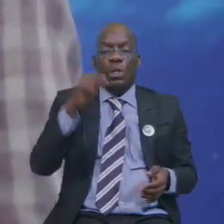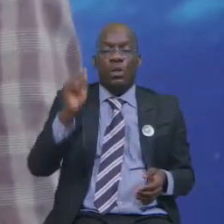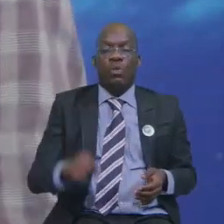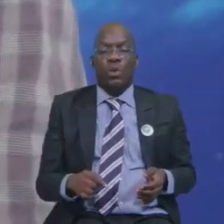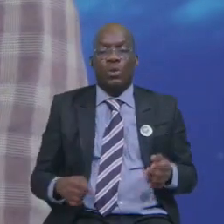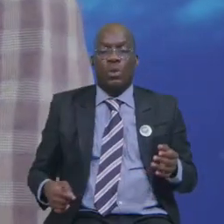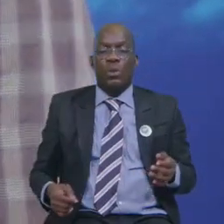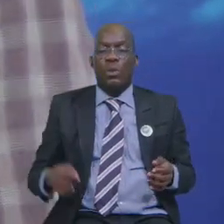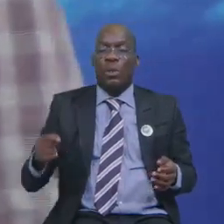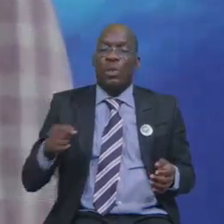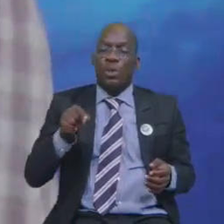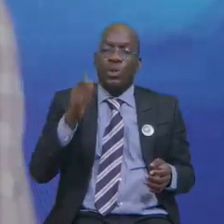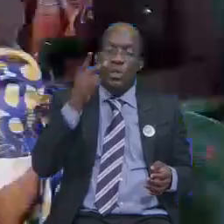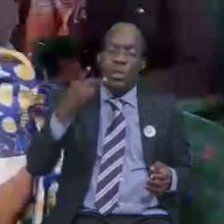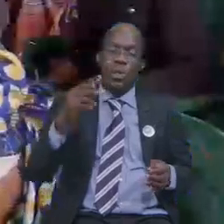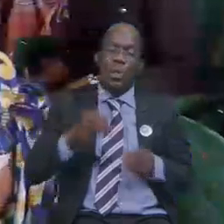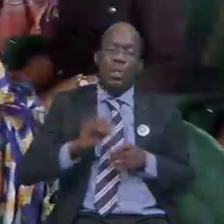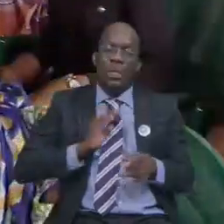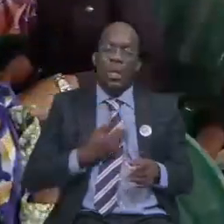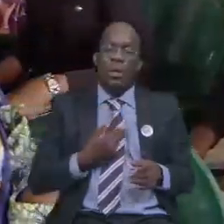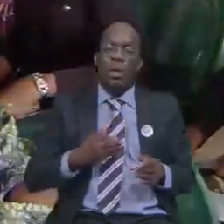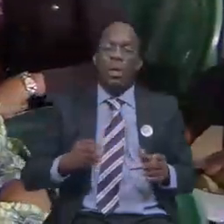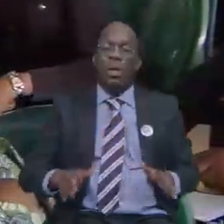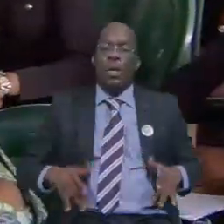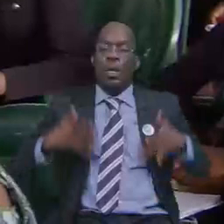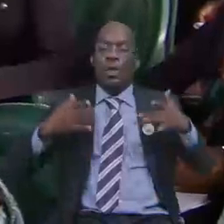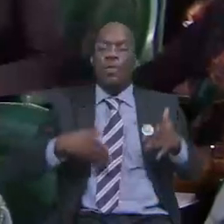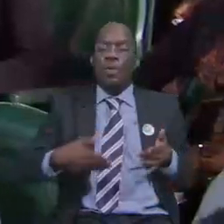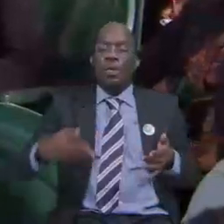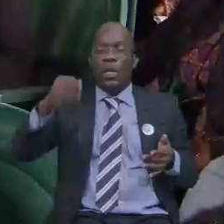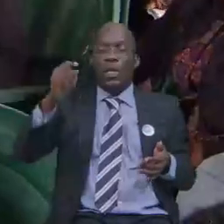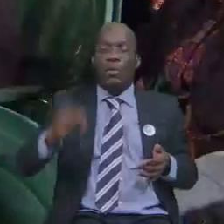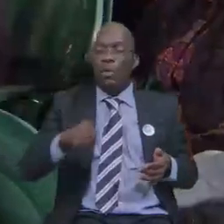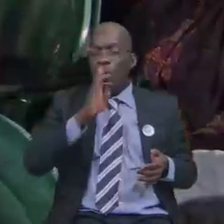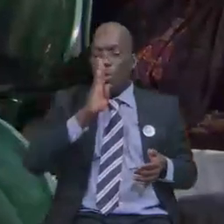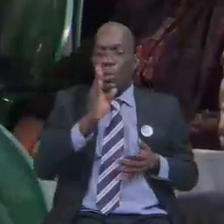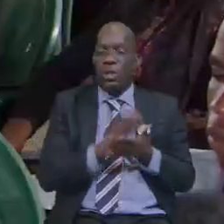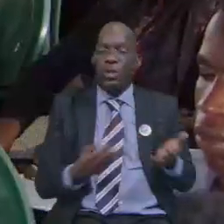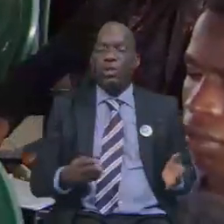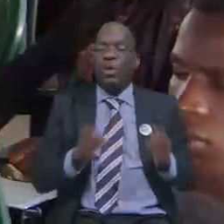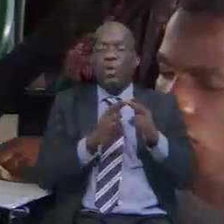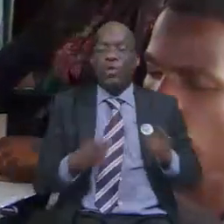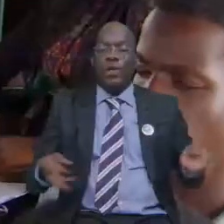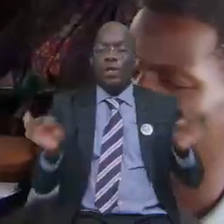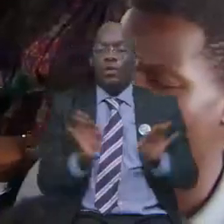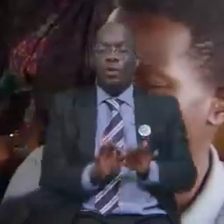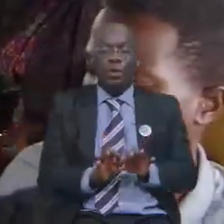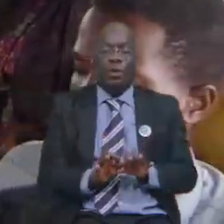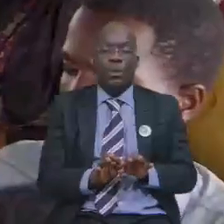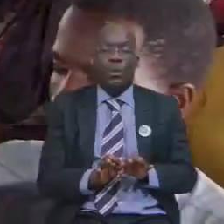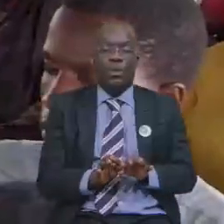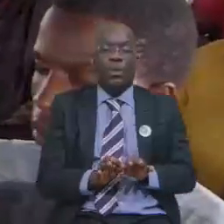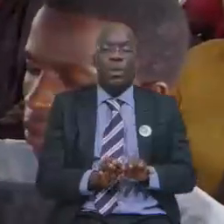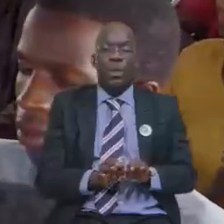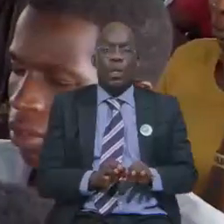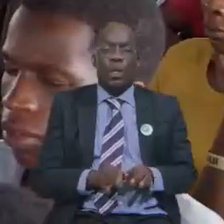You see, in our lives, there must be some very important compulsory things,